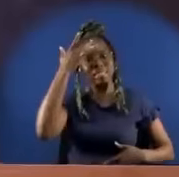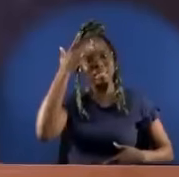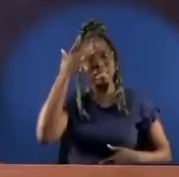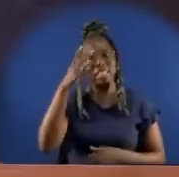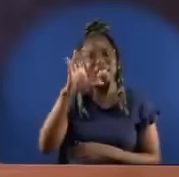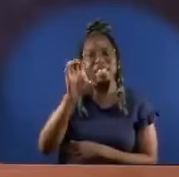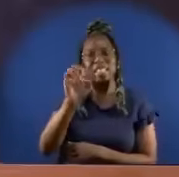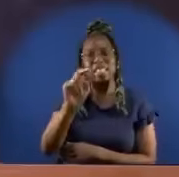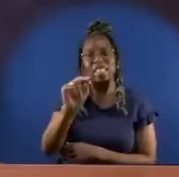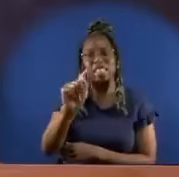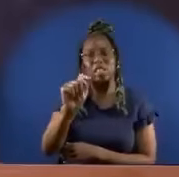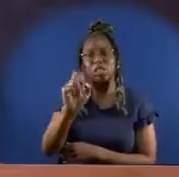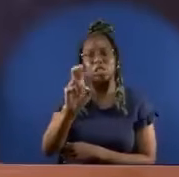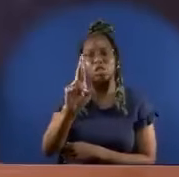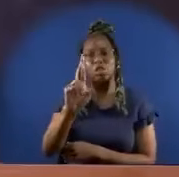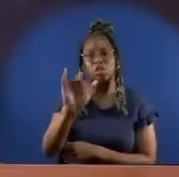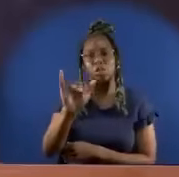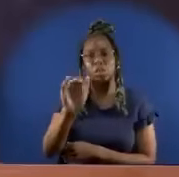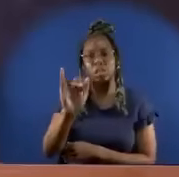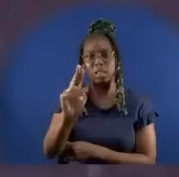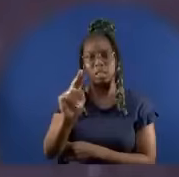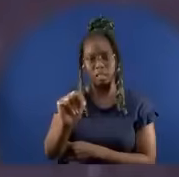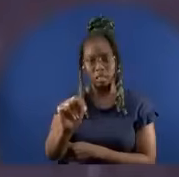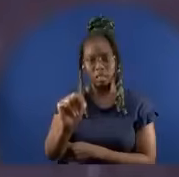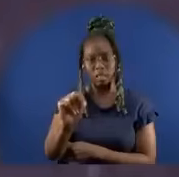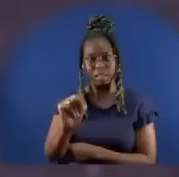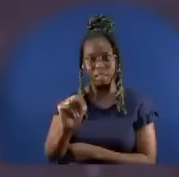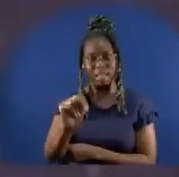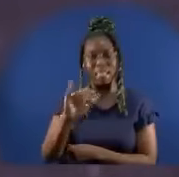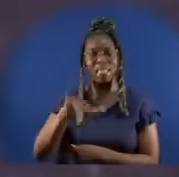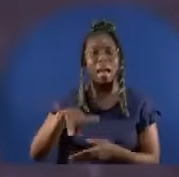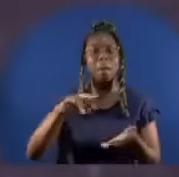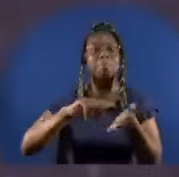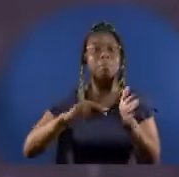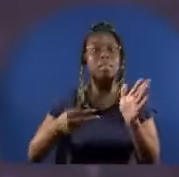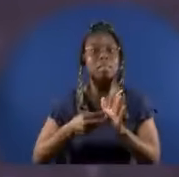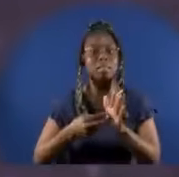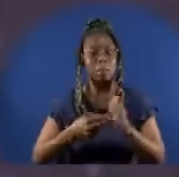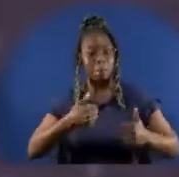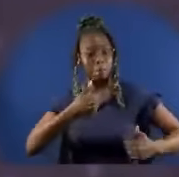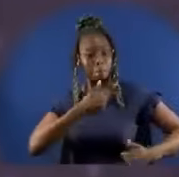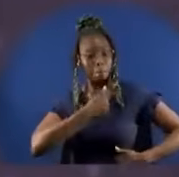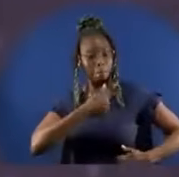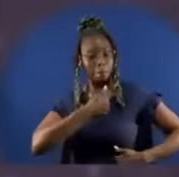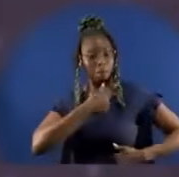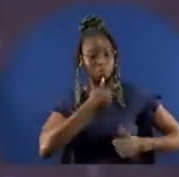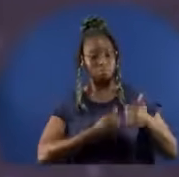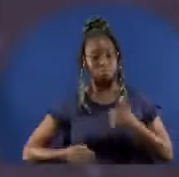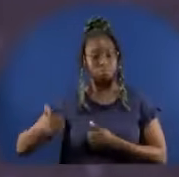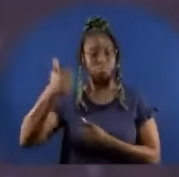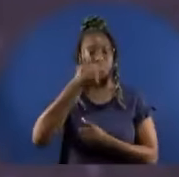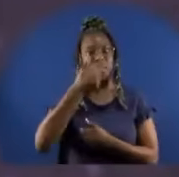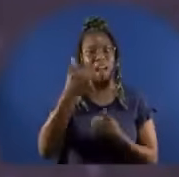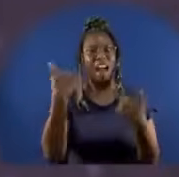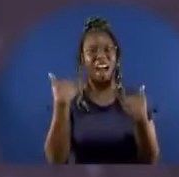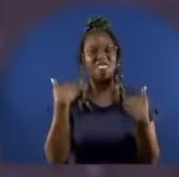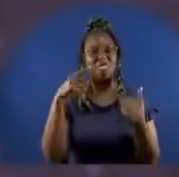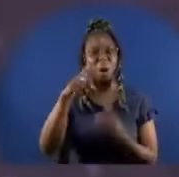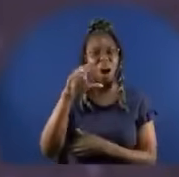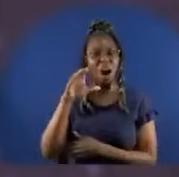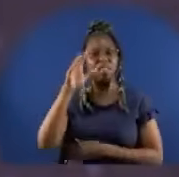centurion. Somebody say centurion. He is a military official who has at least 100